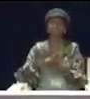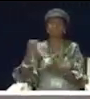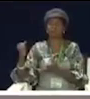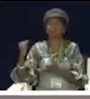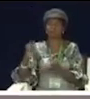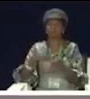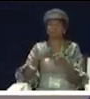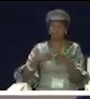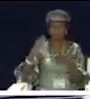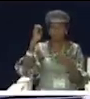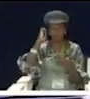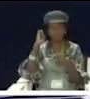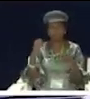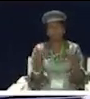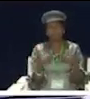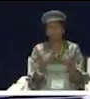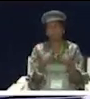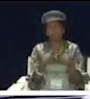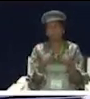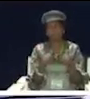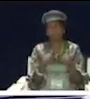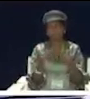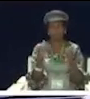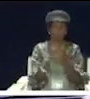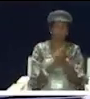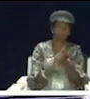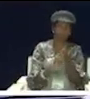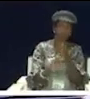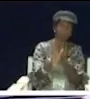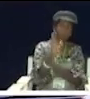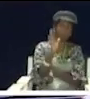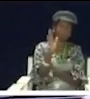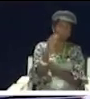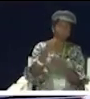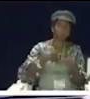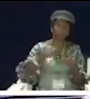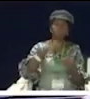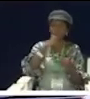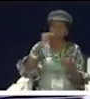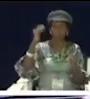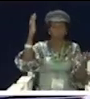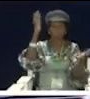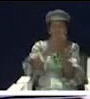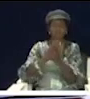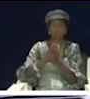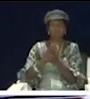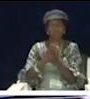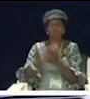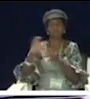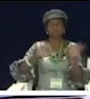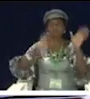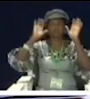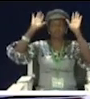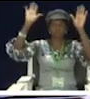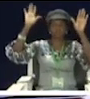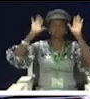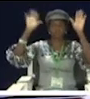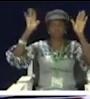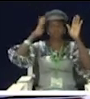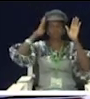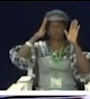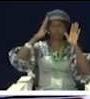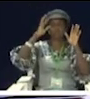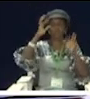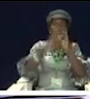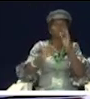And then he added that God has not stopped doing wonders. So if he